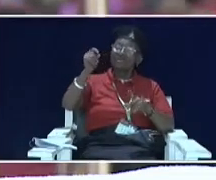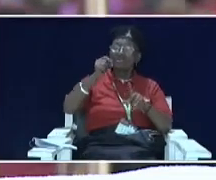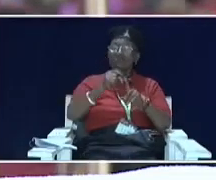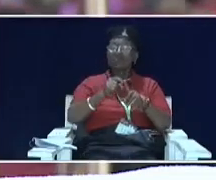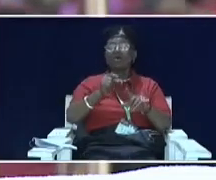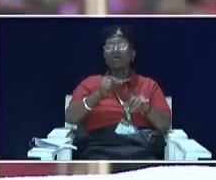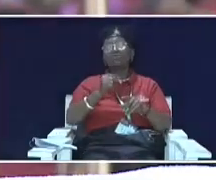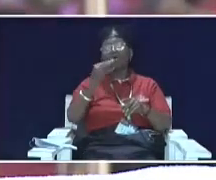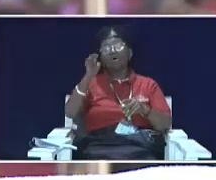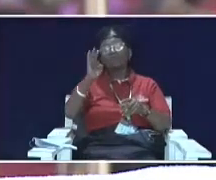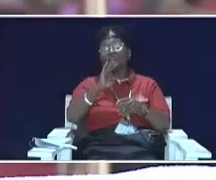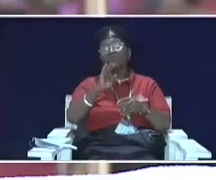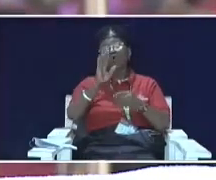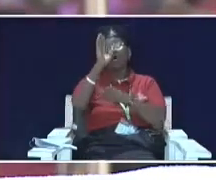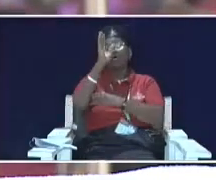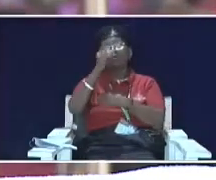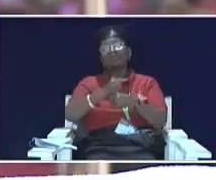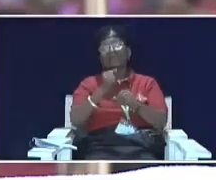it abundantly clear.